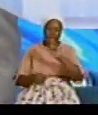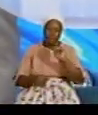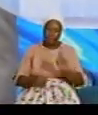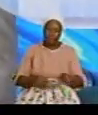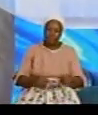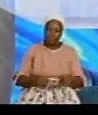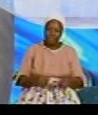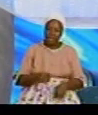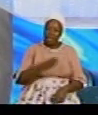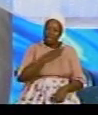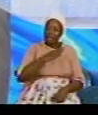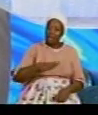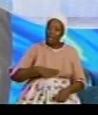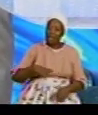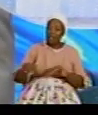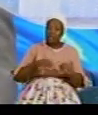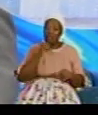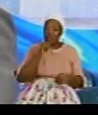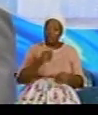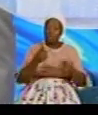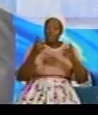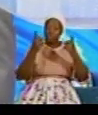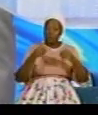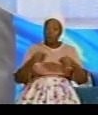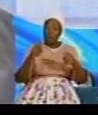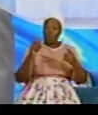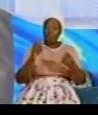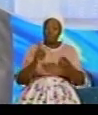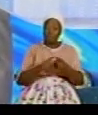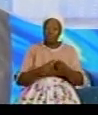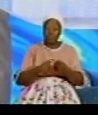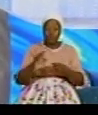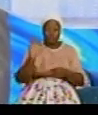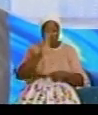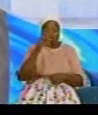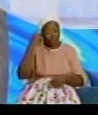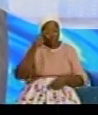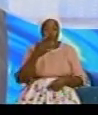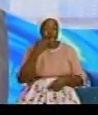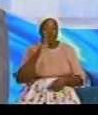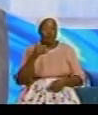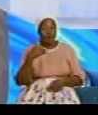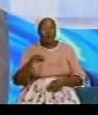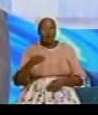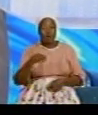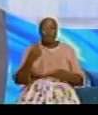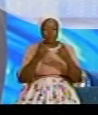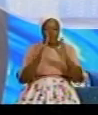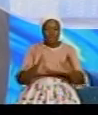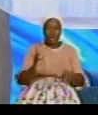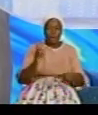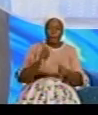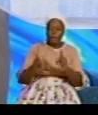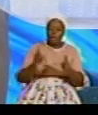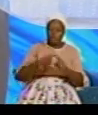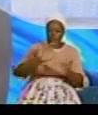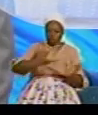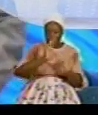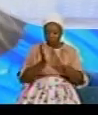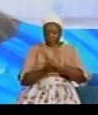did not come to curry the favor of sinners. He came to convert